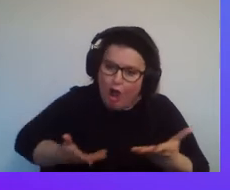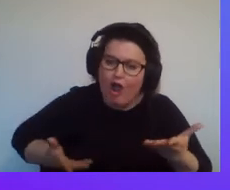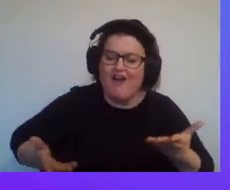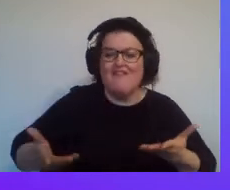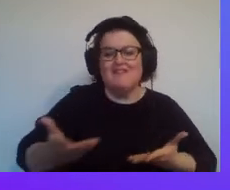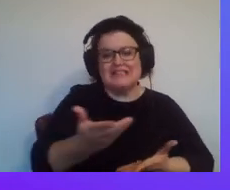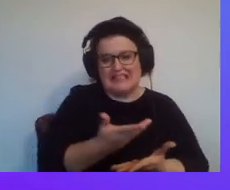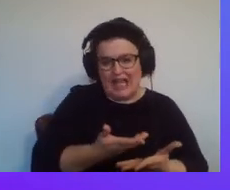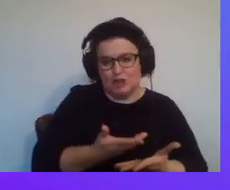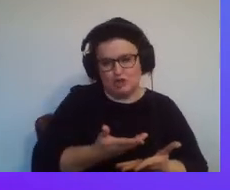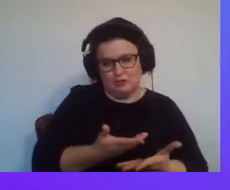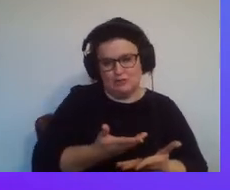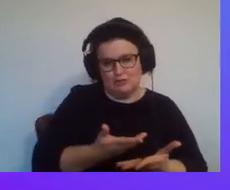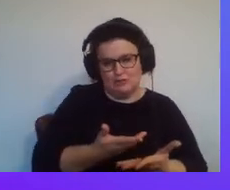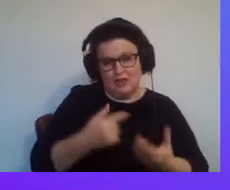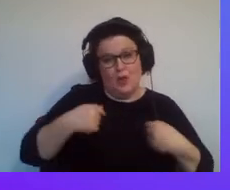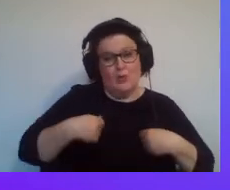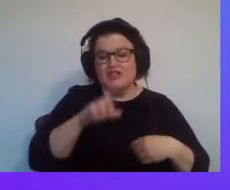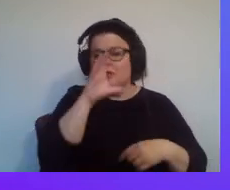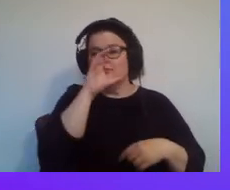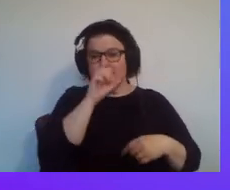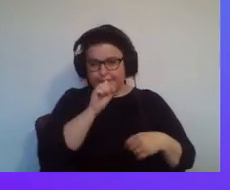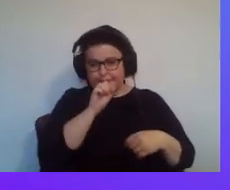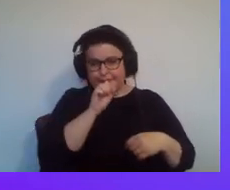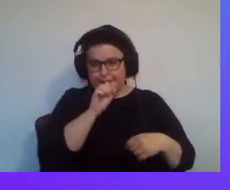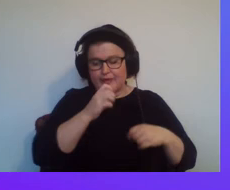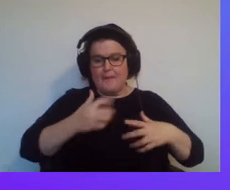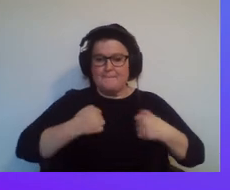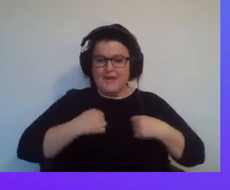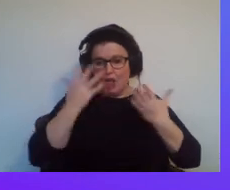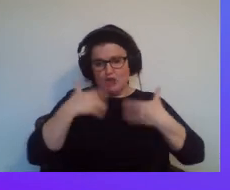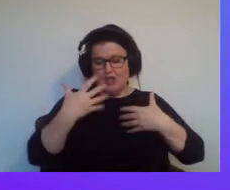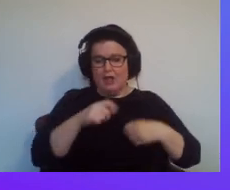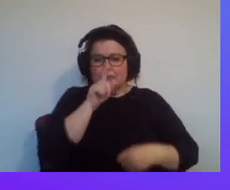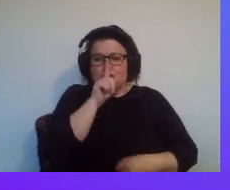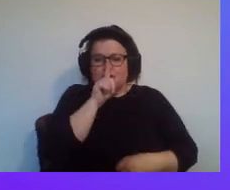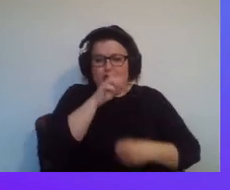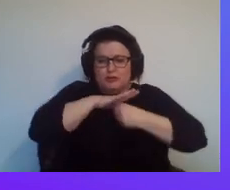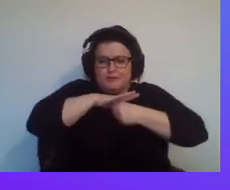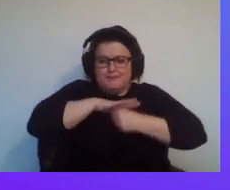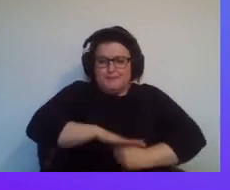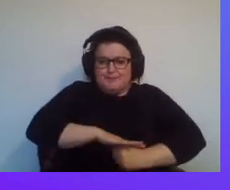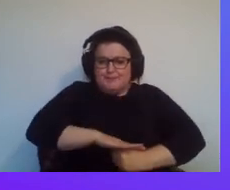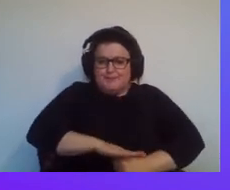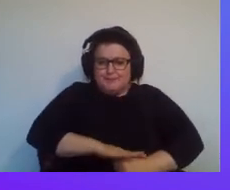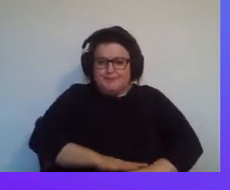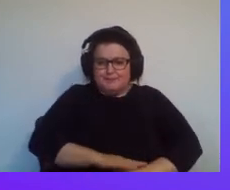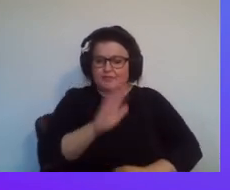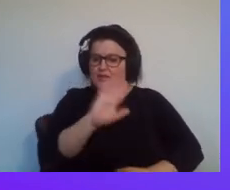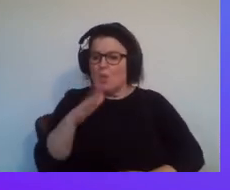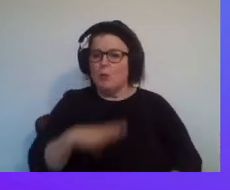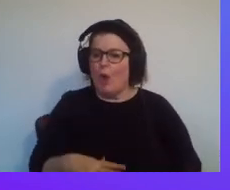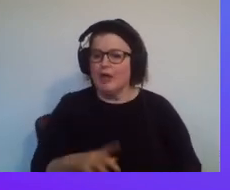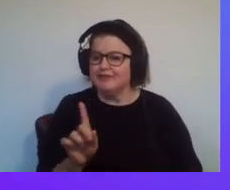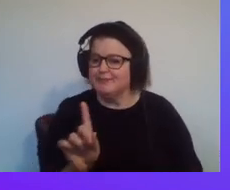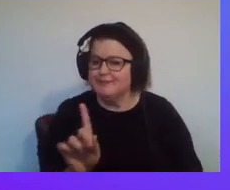silos, with our concerns, and that's just not going to help anyone. Before I open it up, there's a plethora of questions